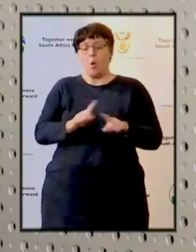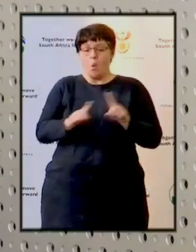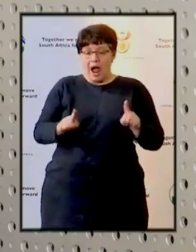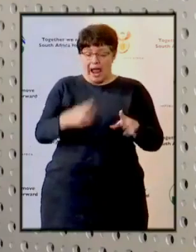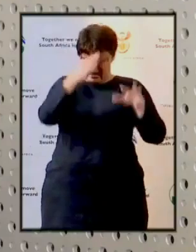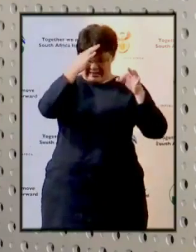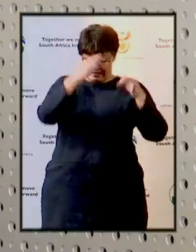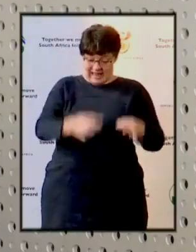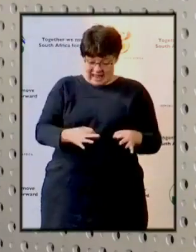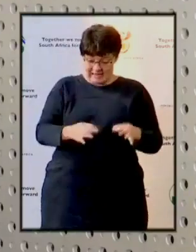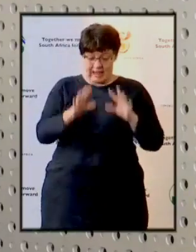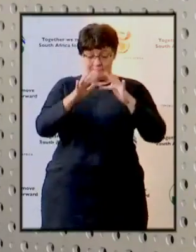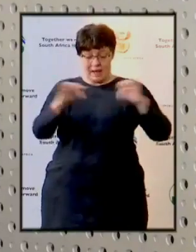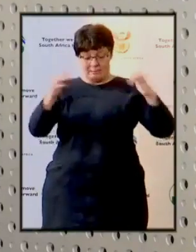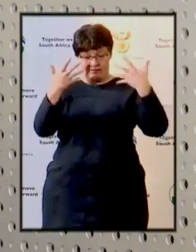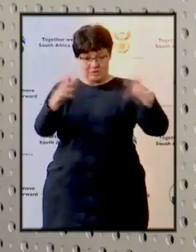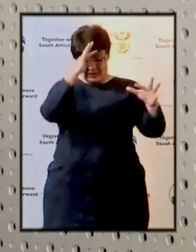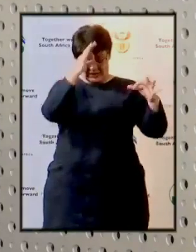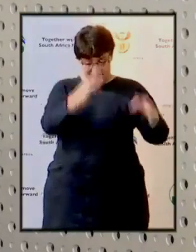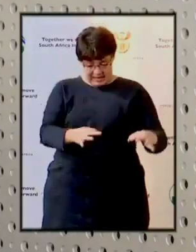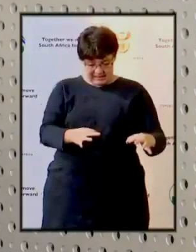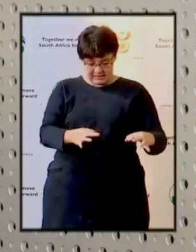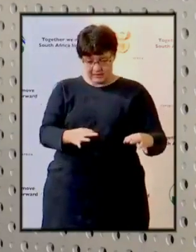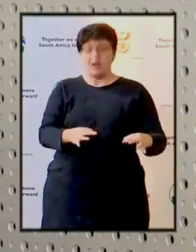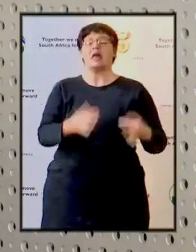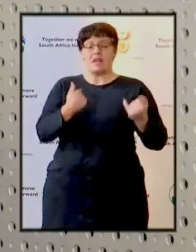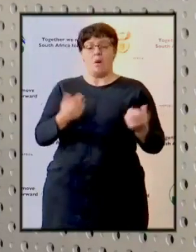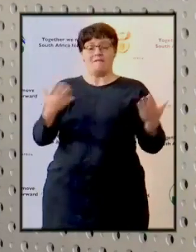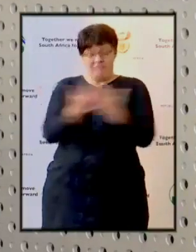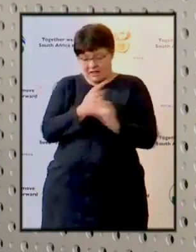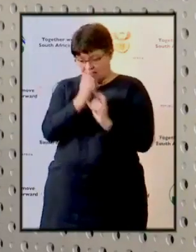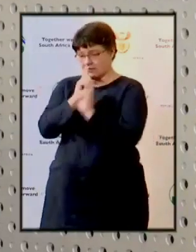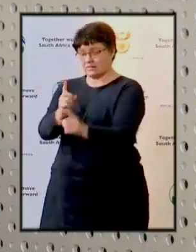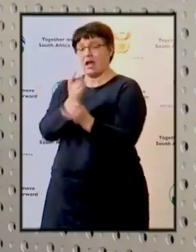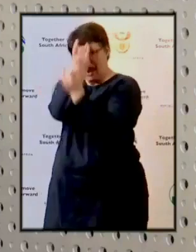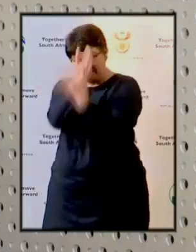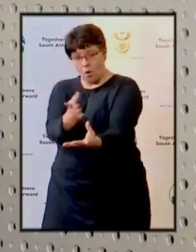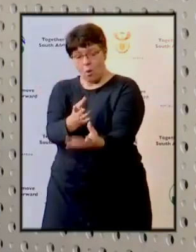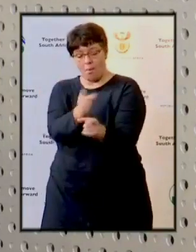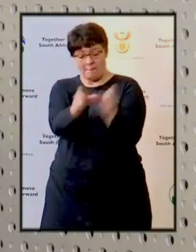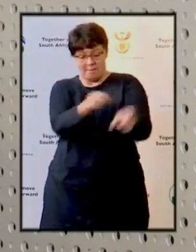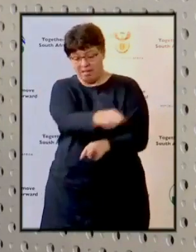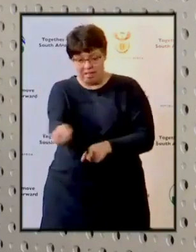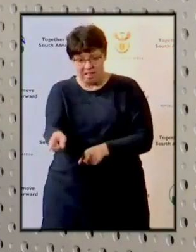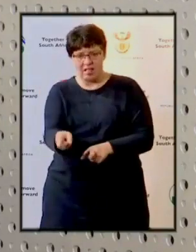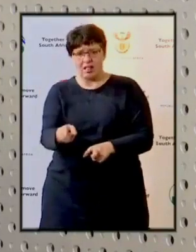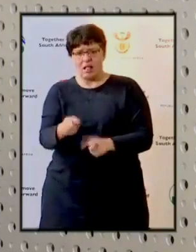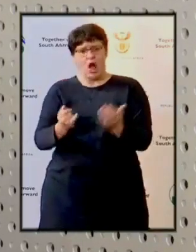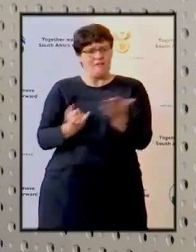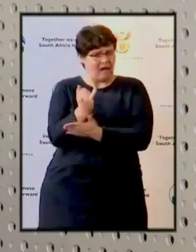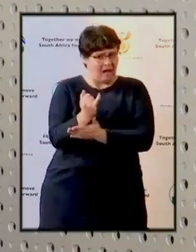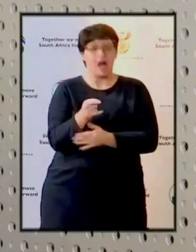was taken by cabinet was this evening. So that was the earliest opportunity